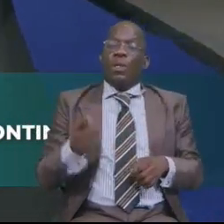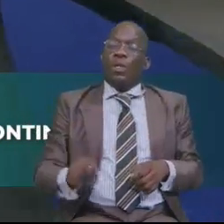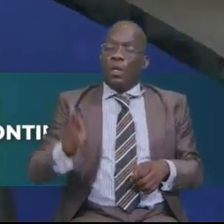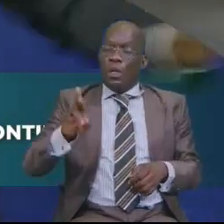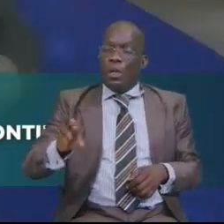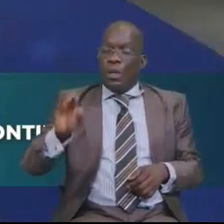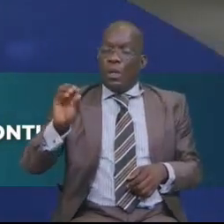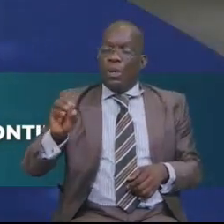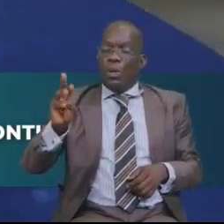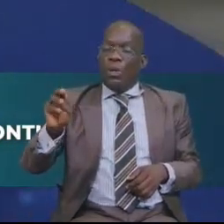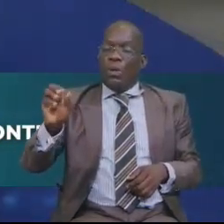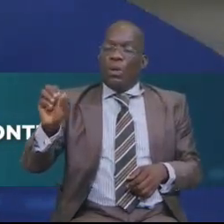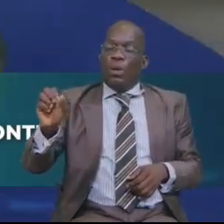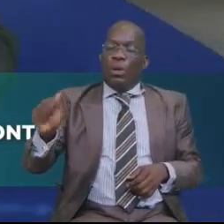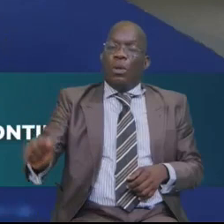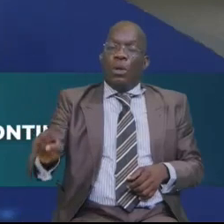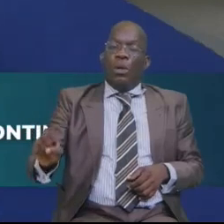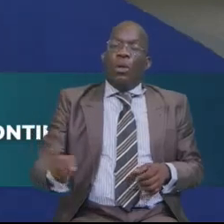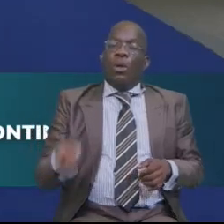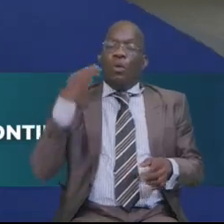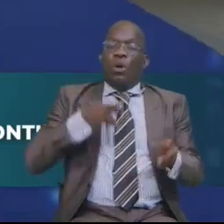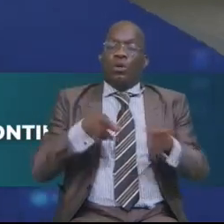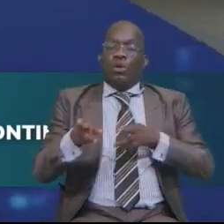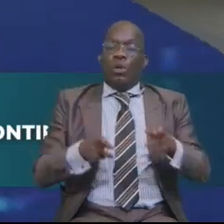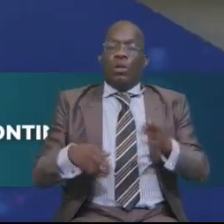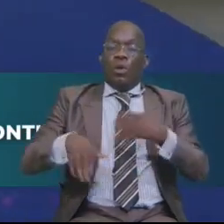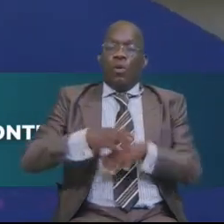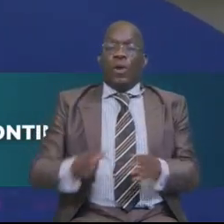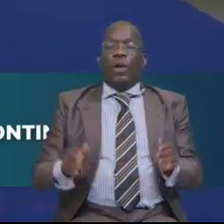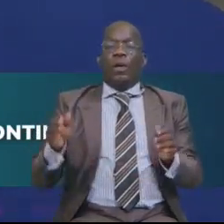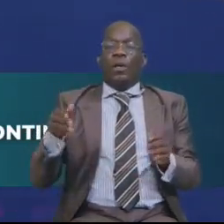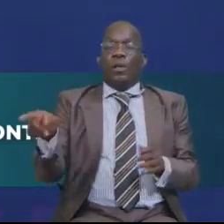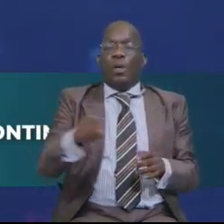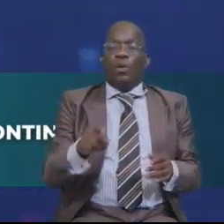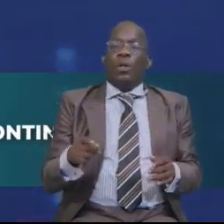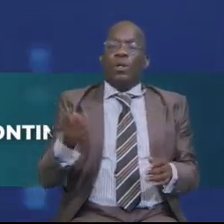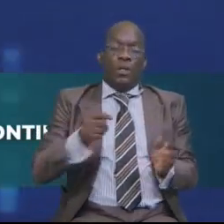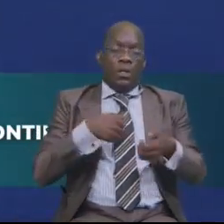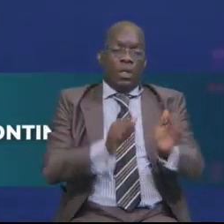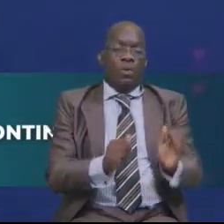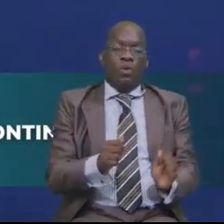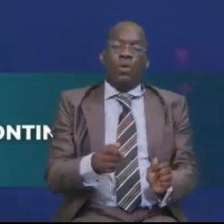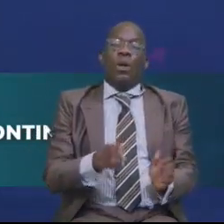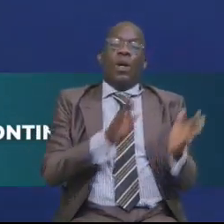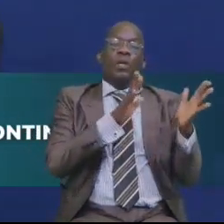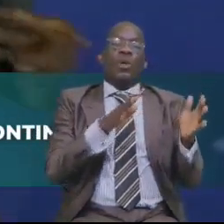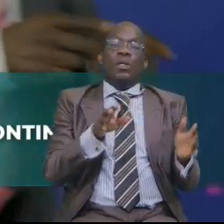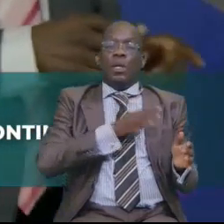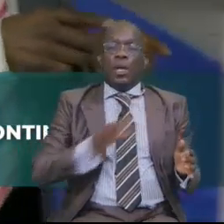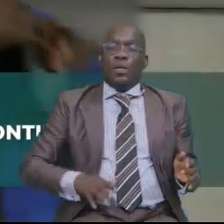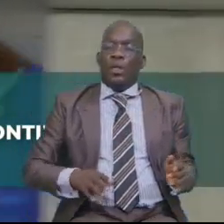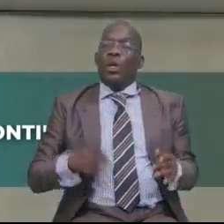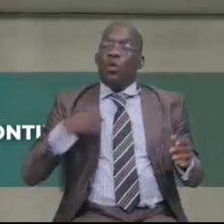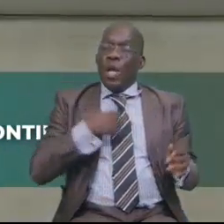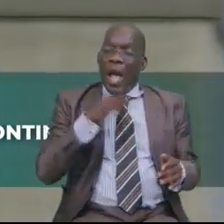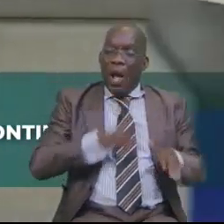them. And even his disciple expected Christ. We're under the Roman rule. What are we going to do? What